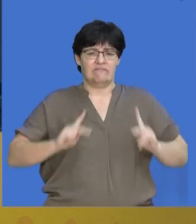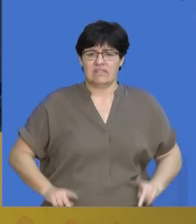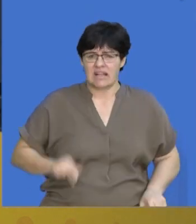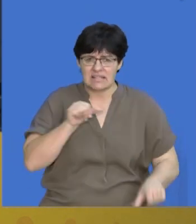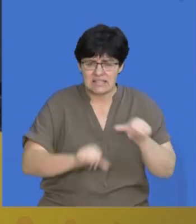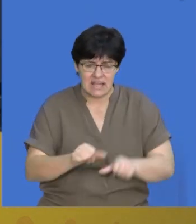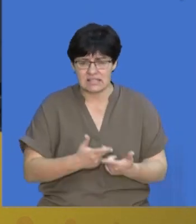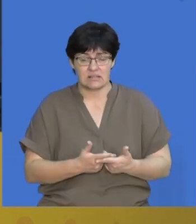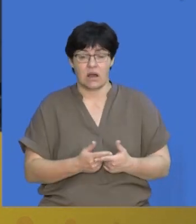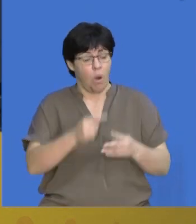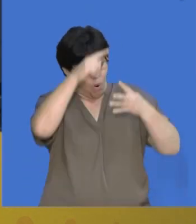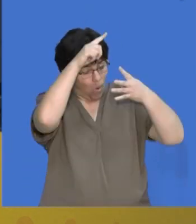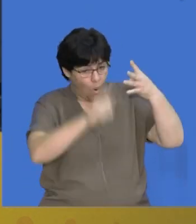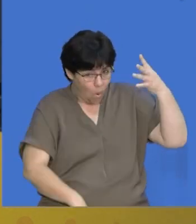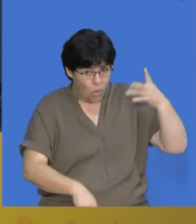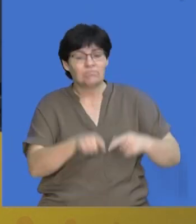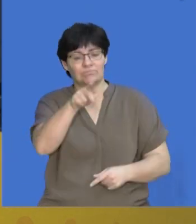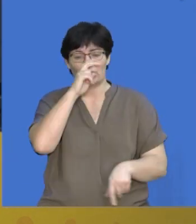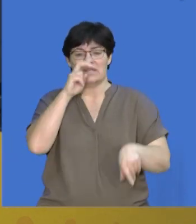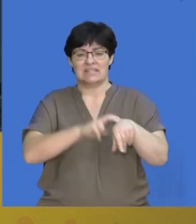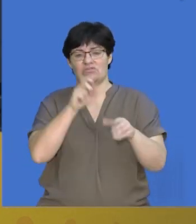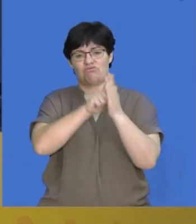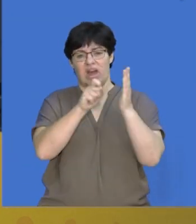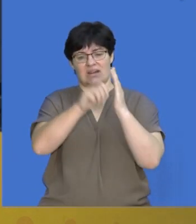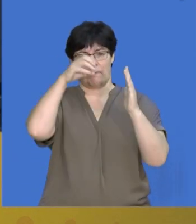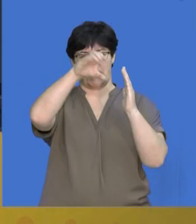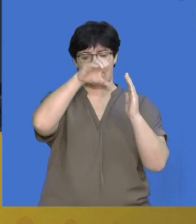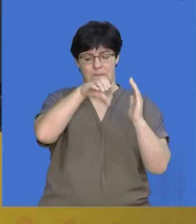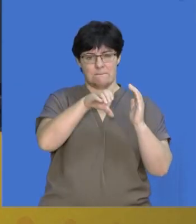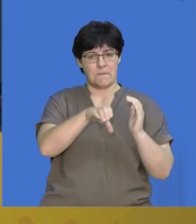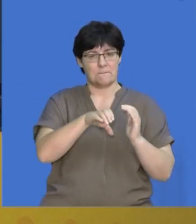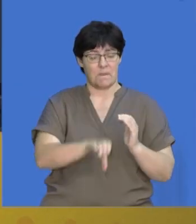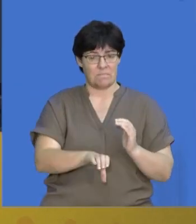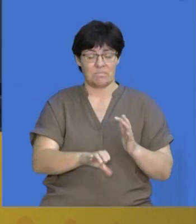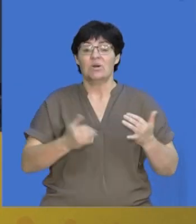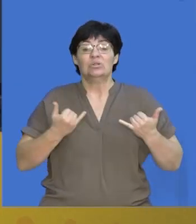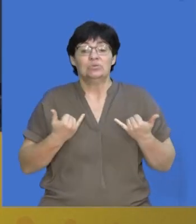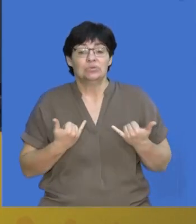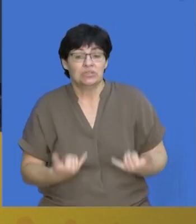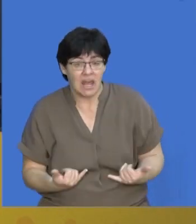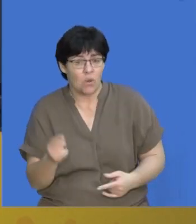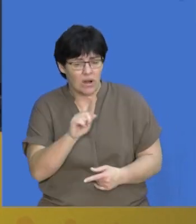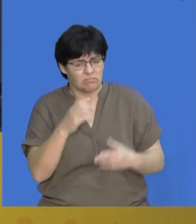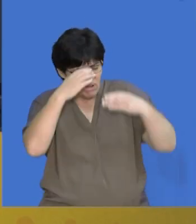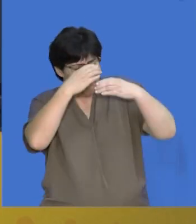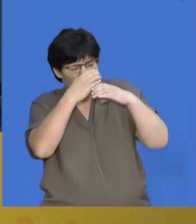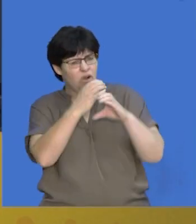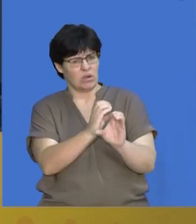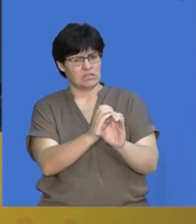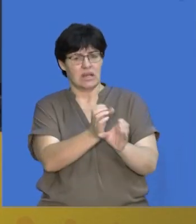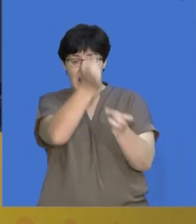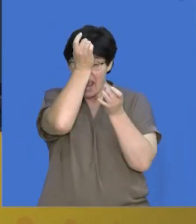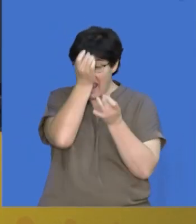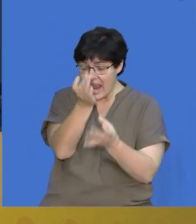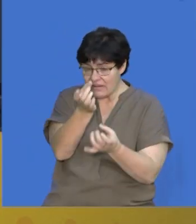subjects require you to write in paragraphs. So today's lesson is about focusing on what types of